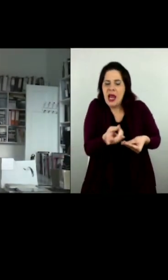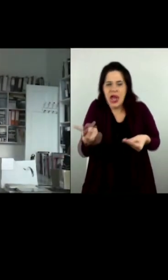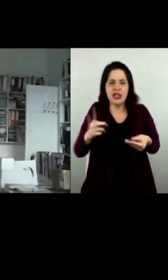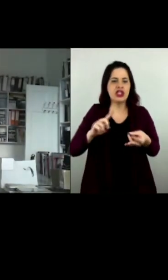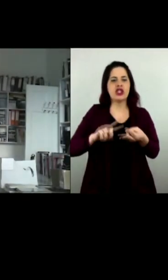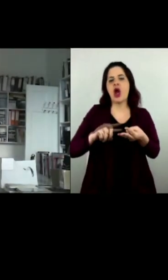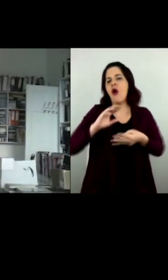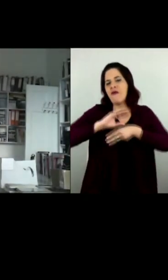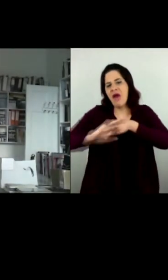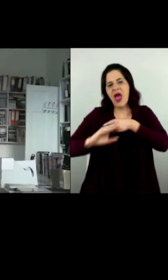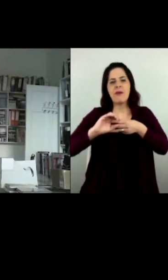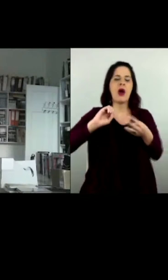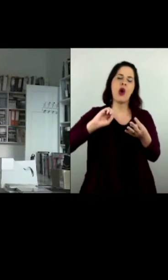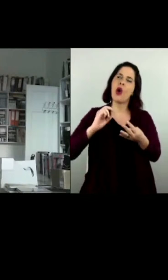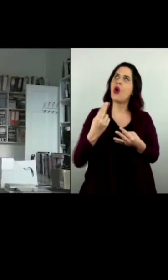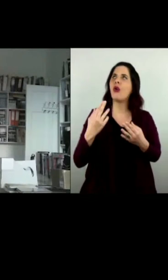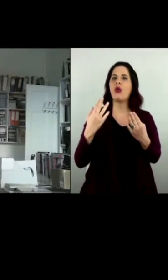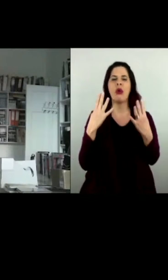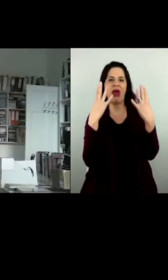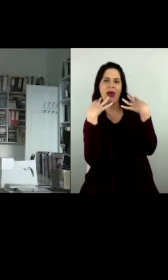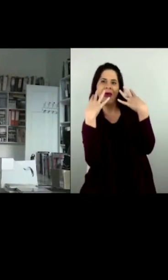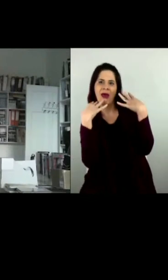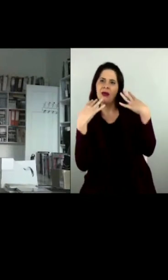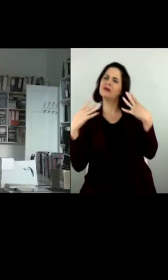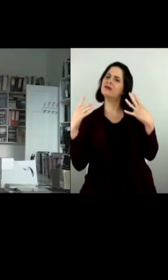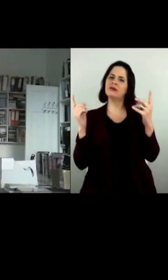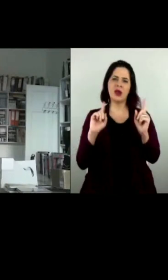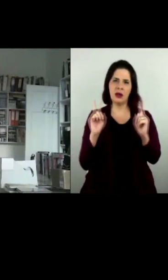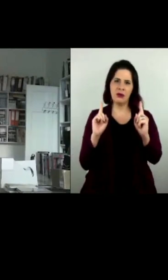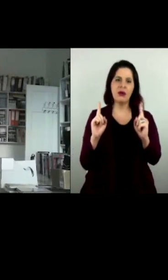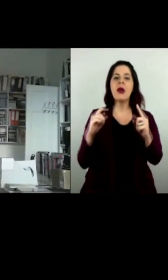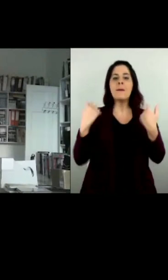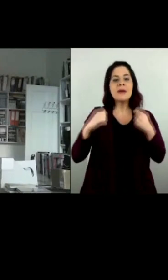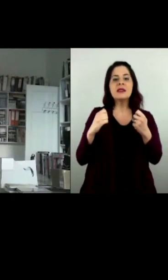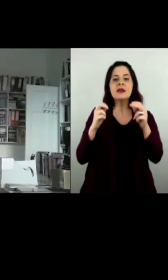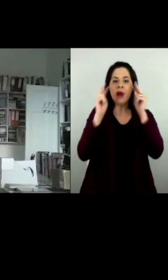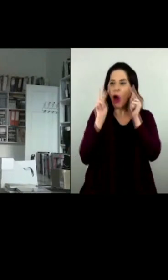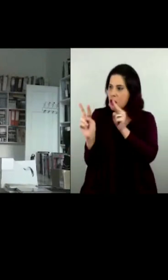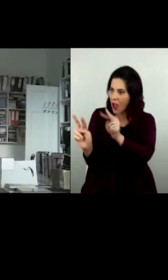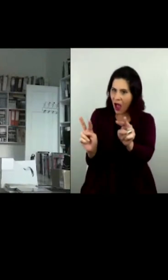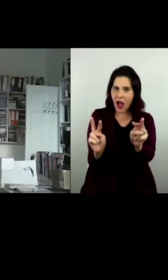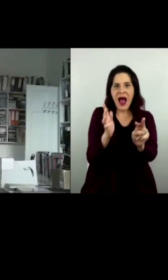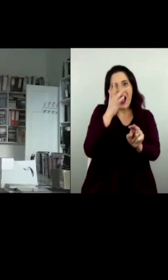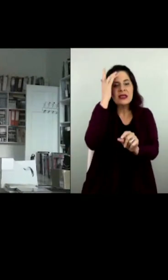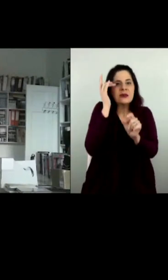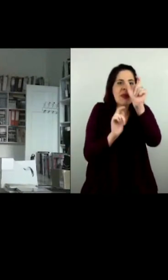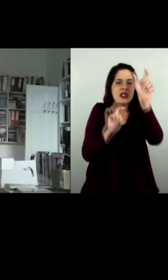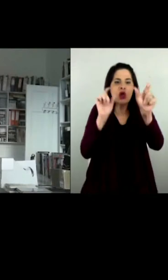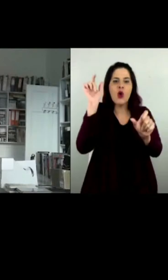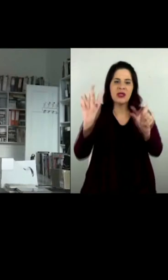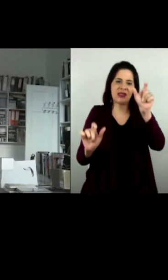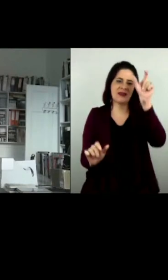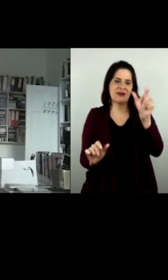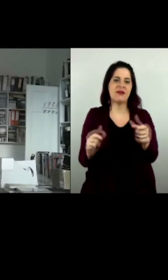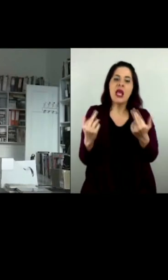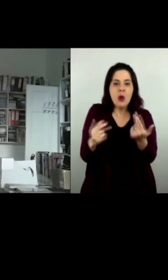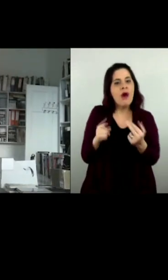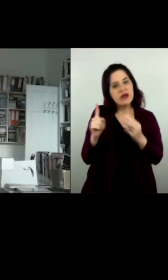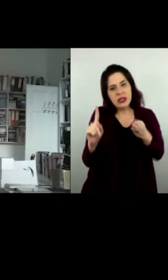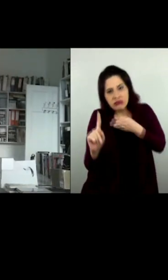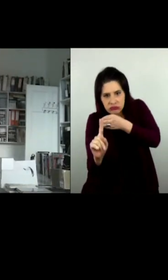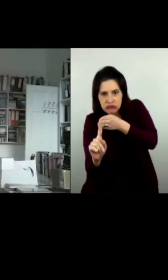Cannes. We need to go back to the guys. Yeah. This just like you went back to Bergman, or you flew